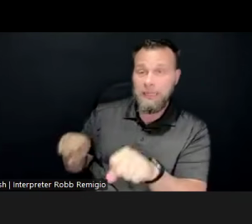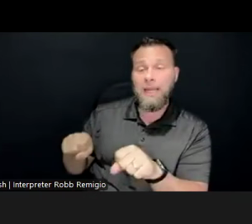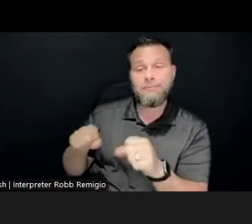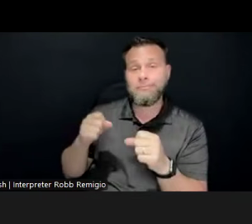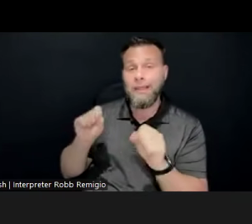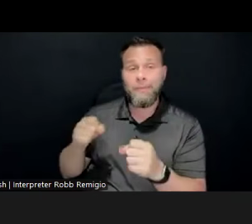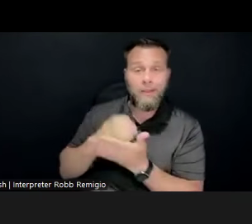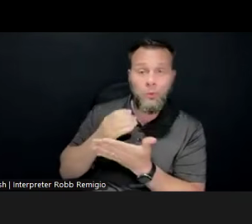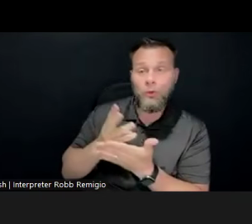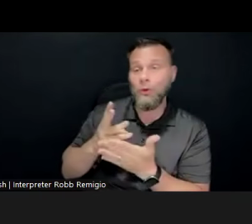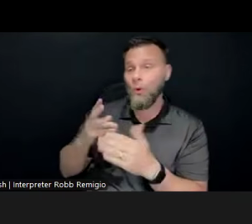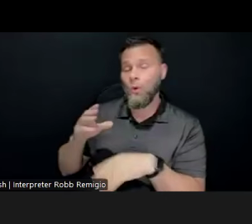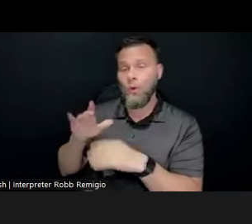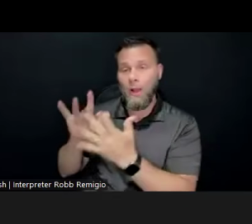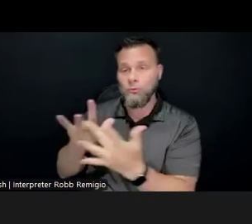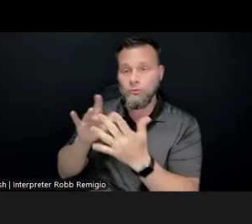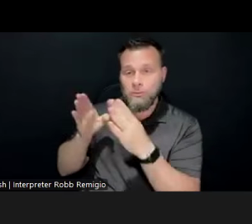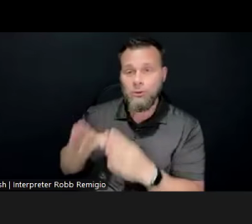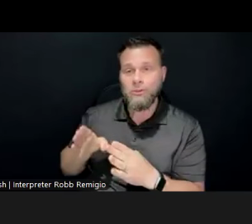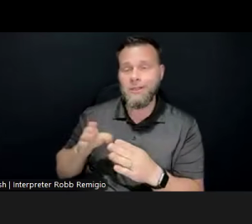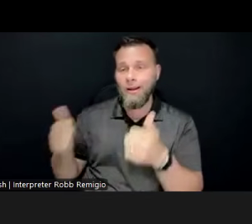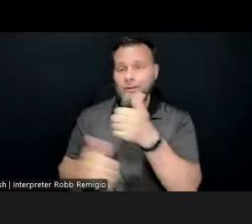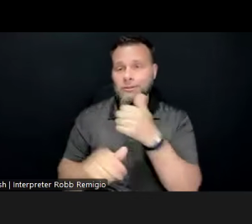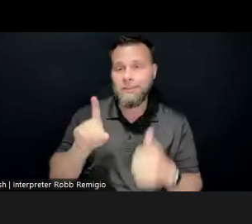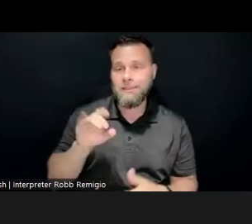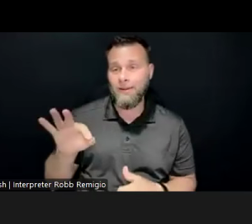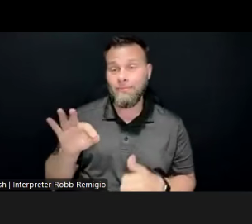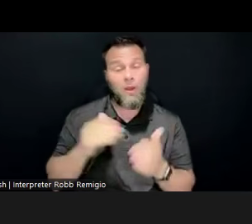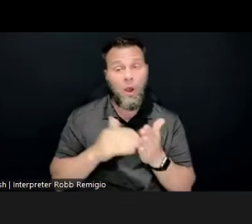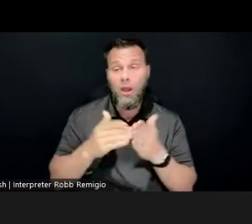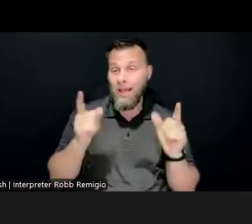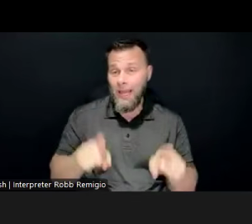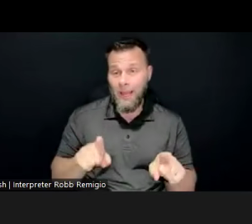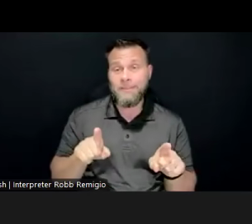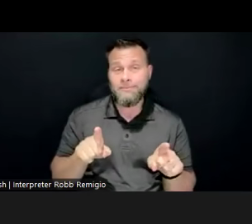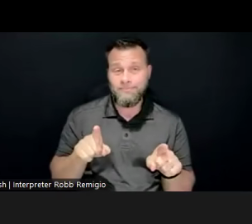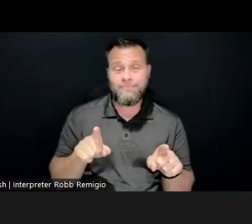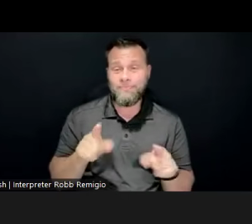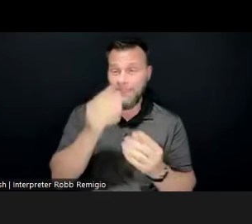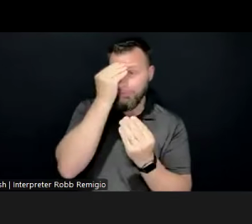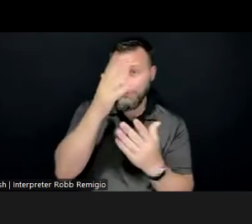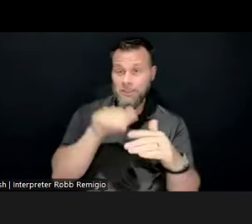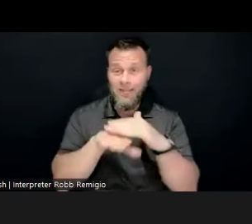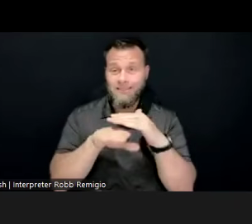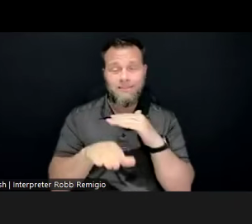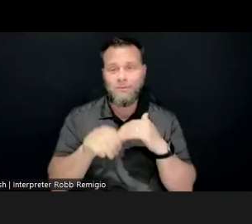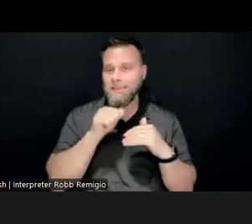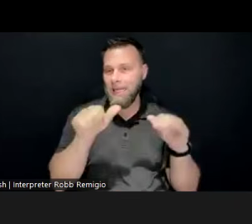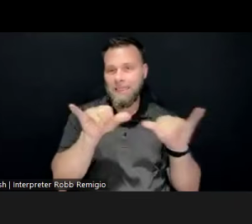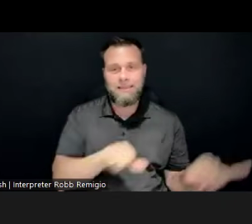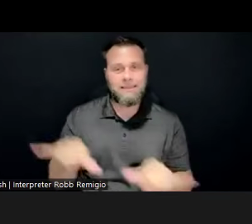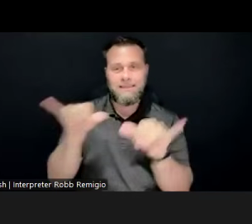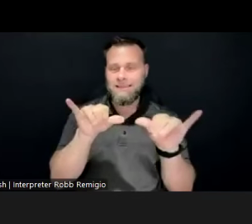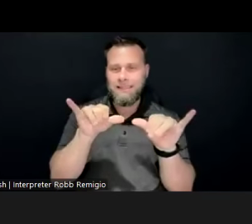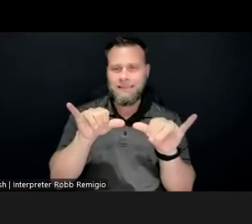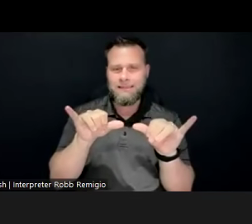who runs a specific program within DCF. But often we found that information access was inconsistent and uneven